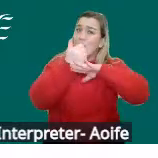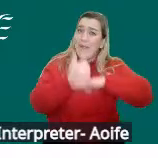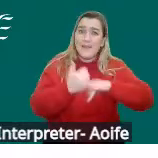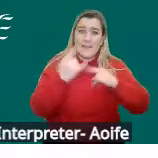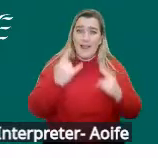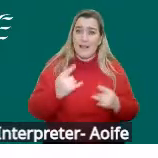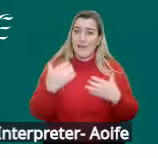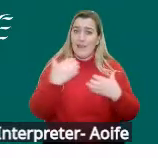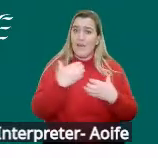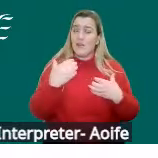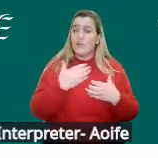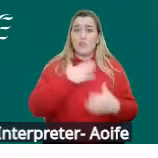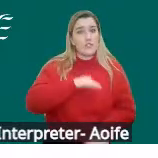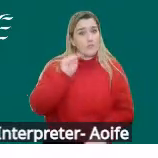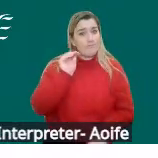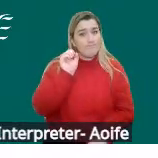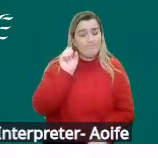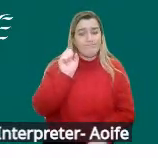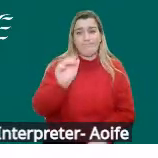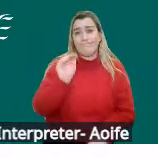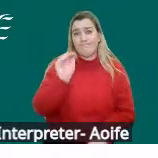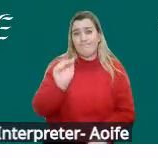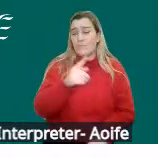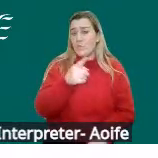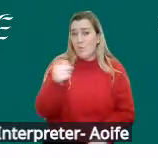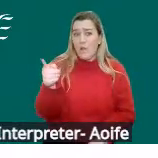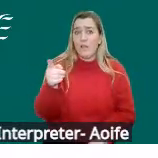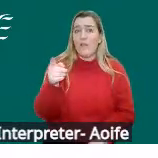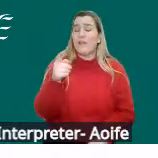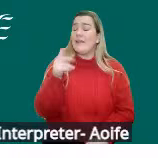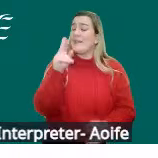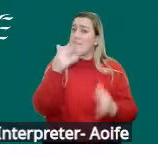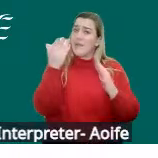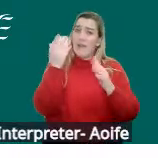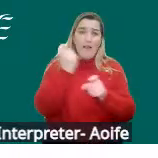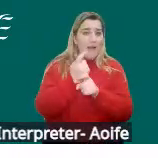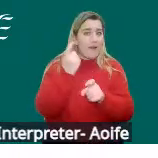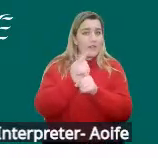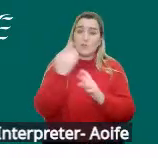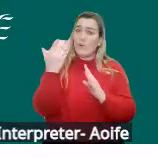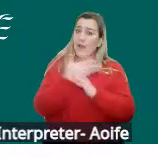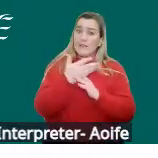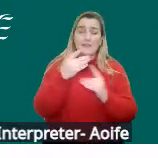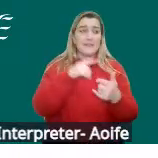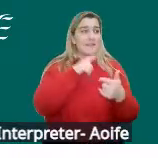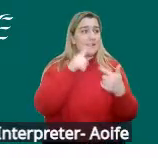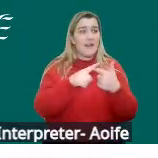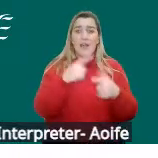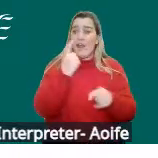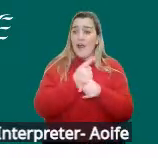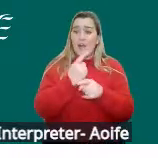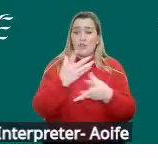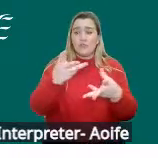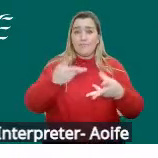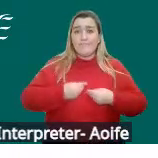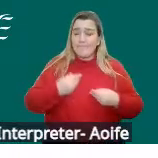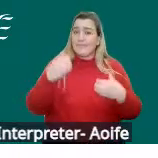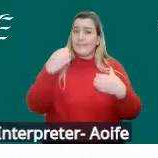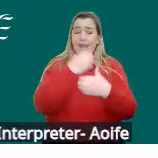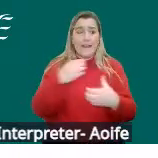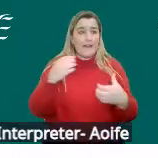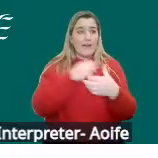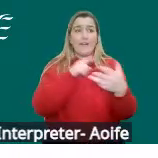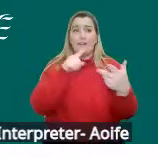women's health advice. So it can be hard to access it. It can be hard to get timely care. And sometimes it can be hard to get someone to listen to